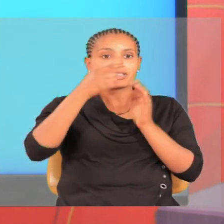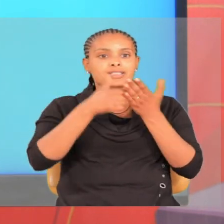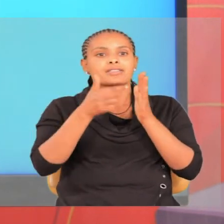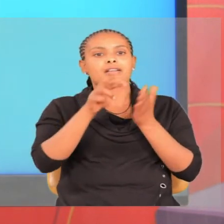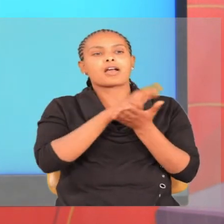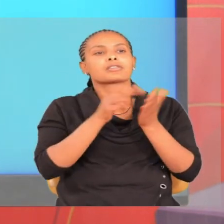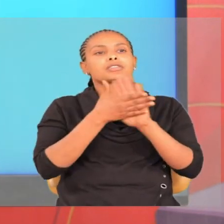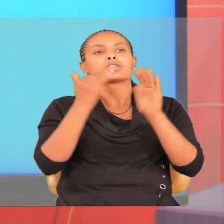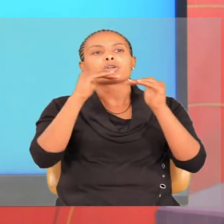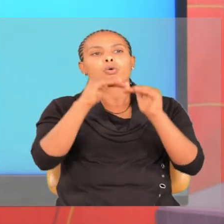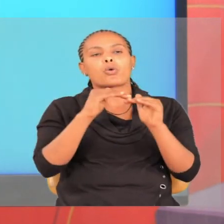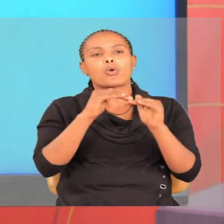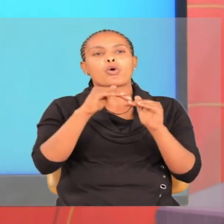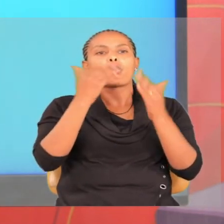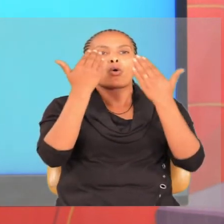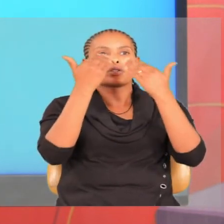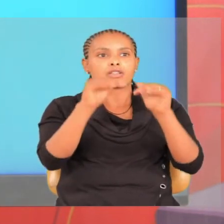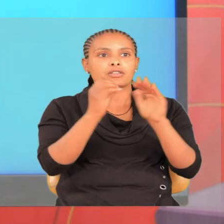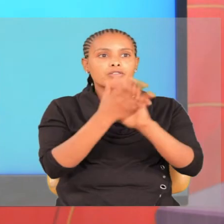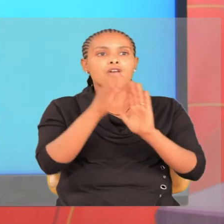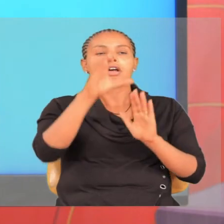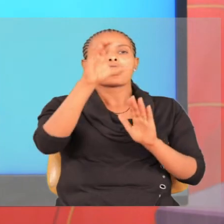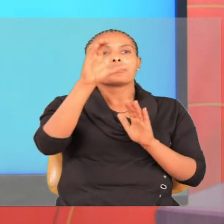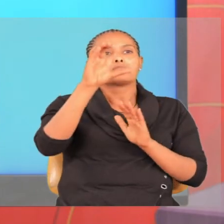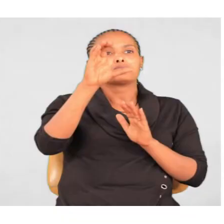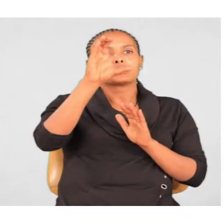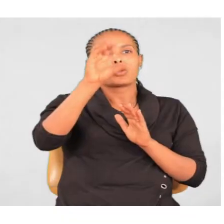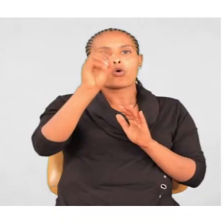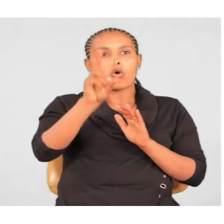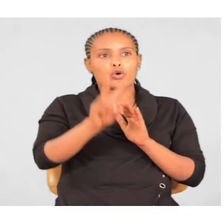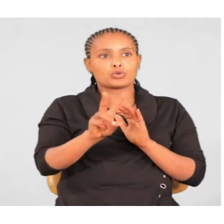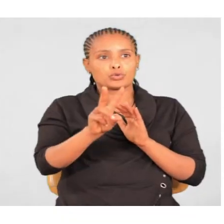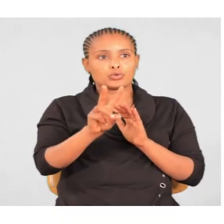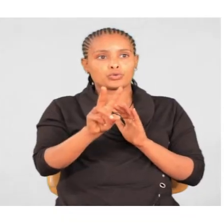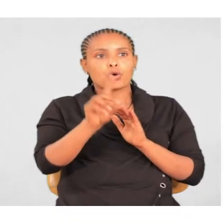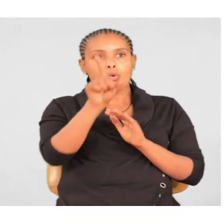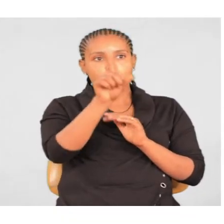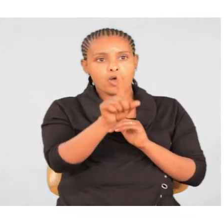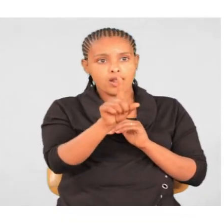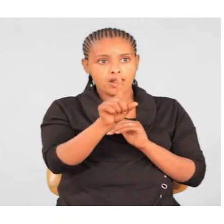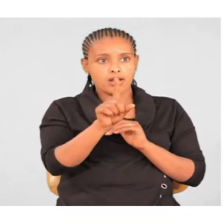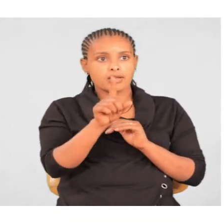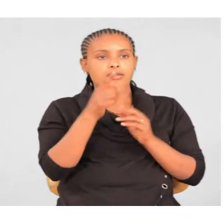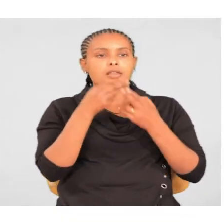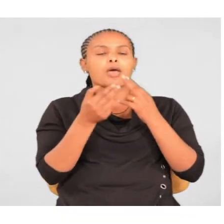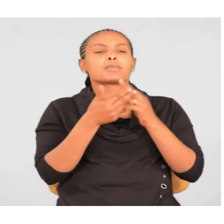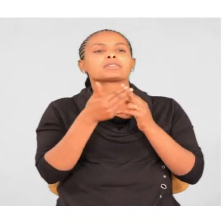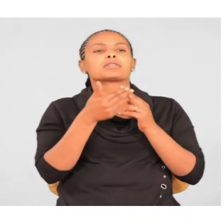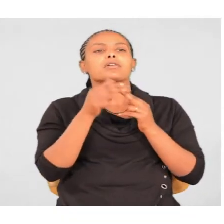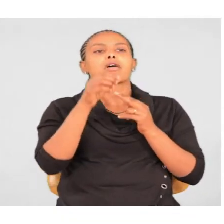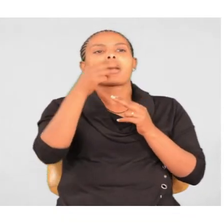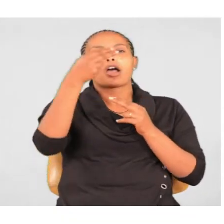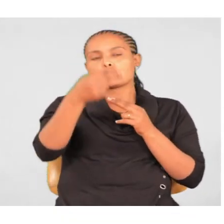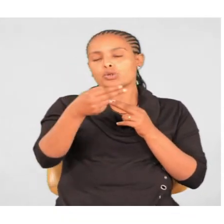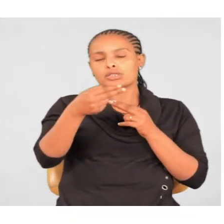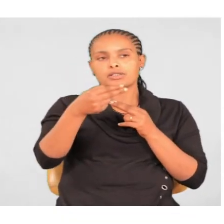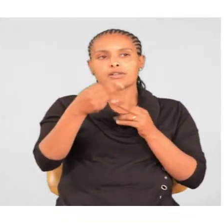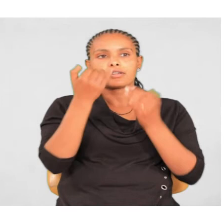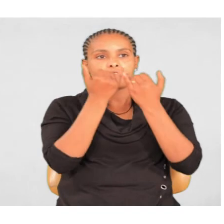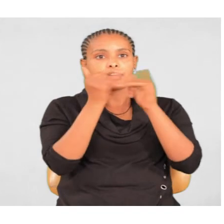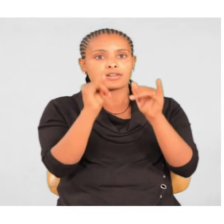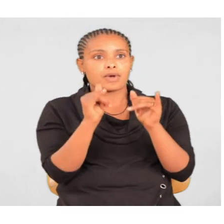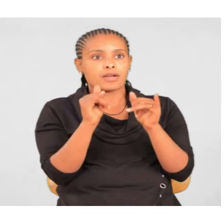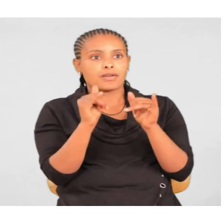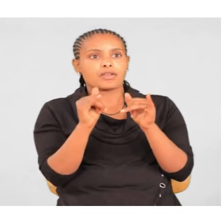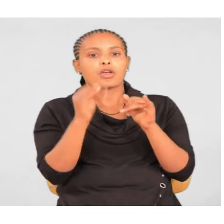reaction equal concentration of carbon dioxide coefficient, which is 1, times concentration of hydrogen divided